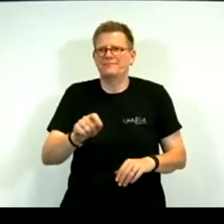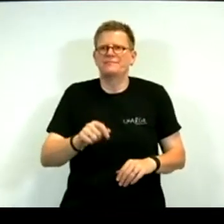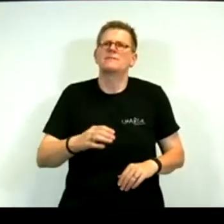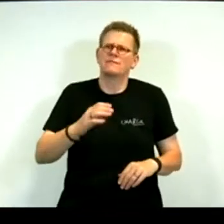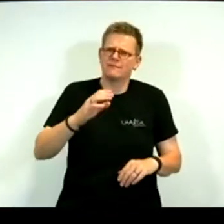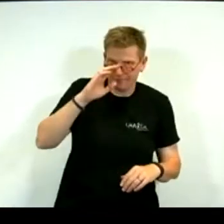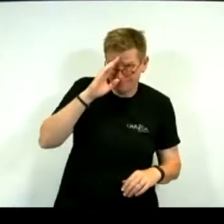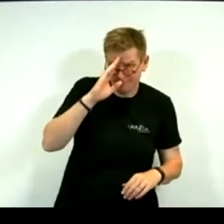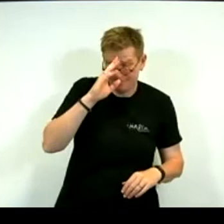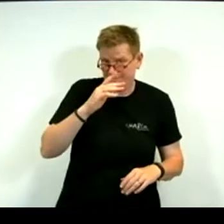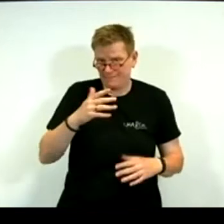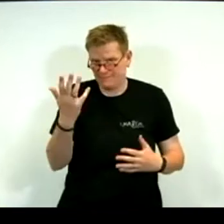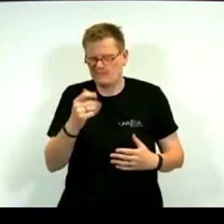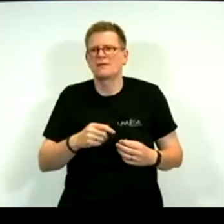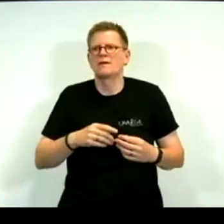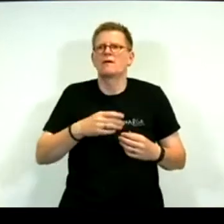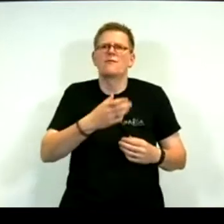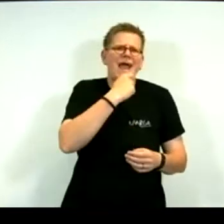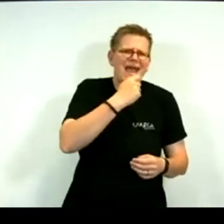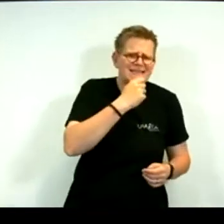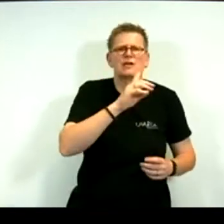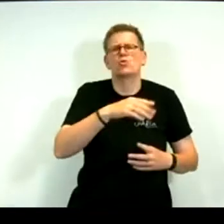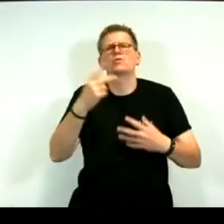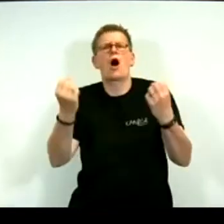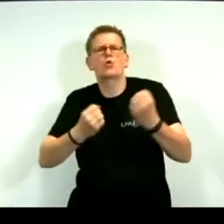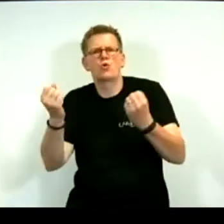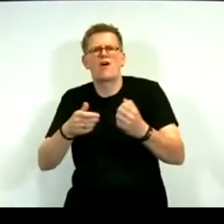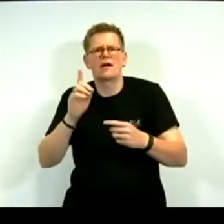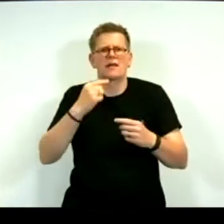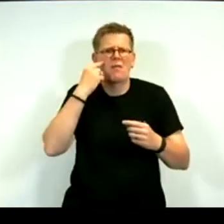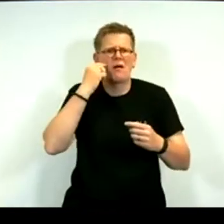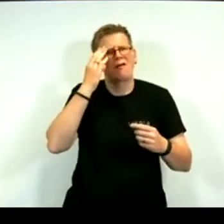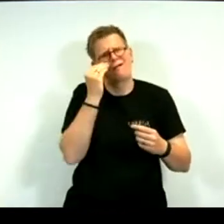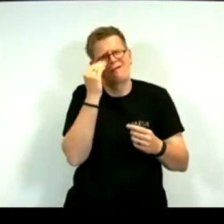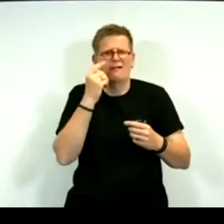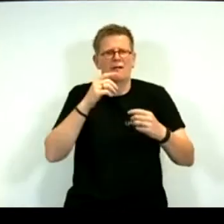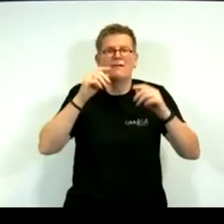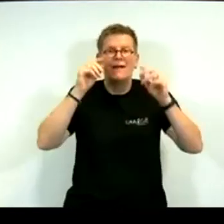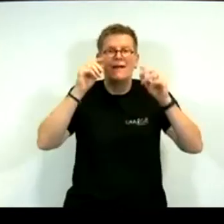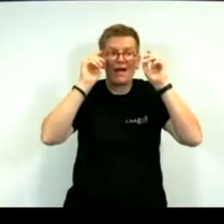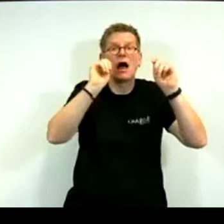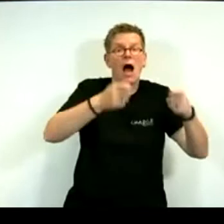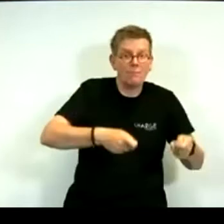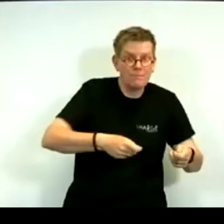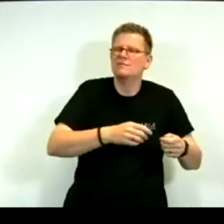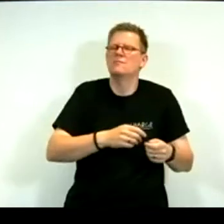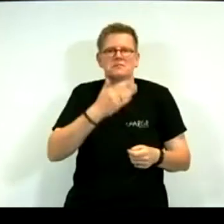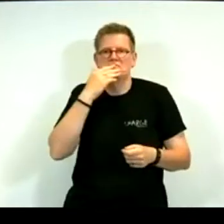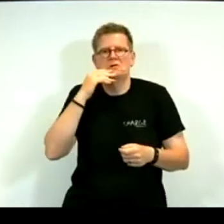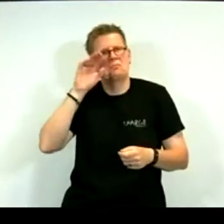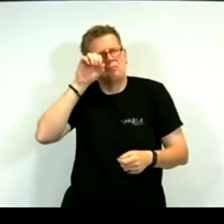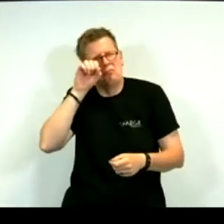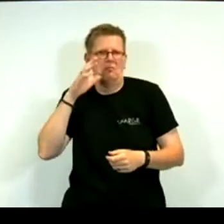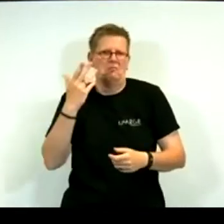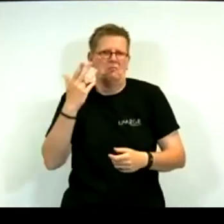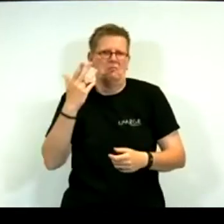now, the boy always pinches his eye, closes it when eating or when we're in the car, and as soon as we take